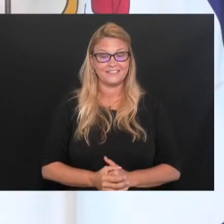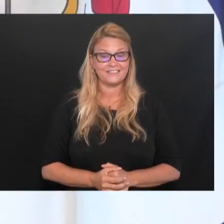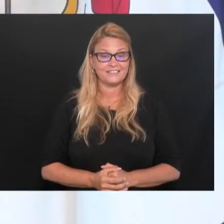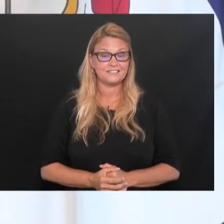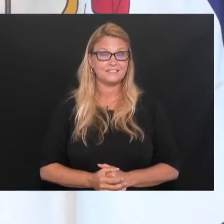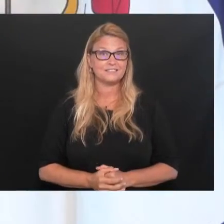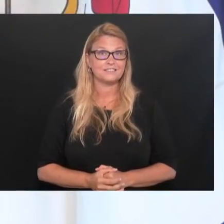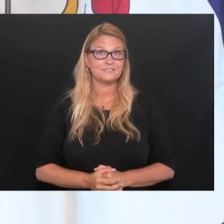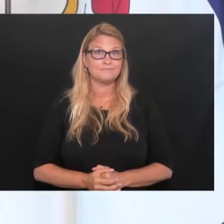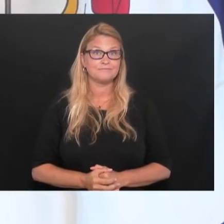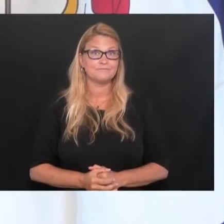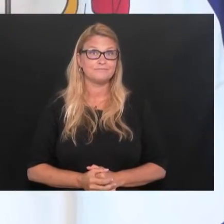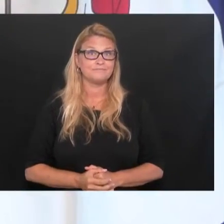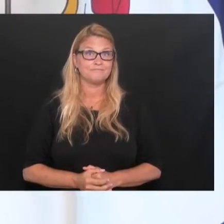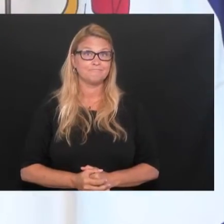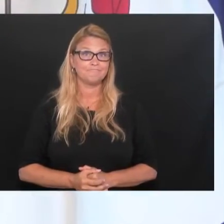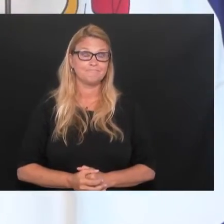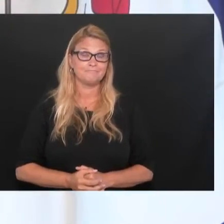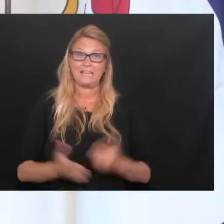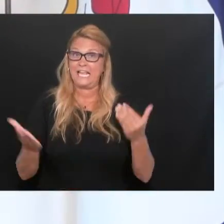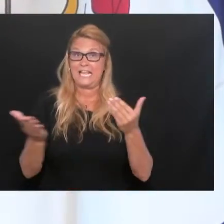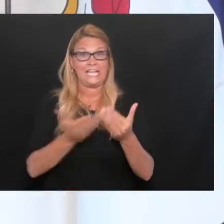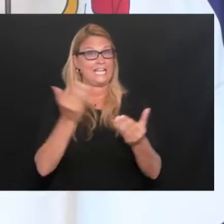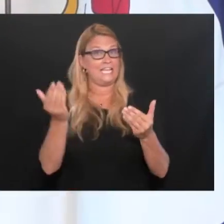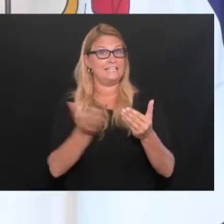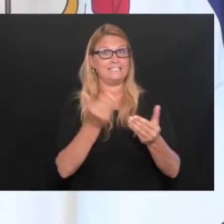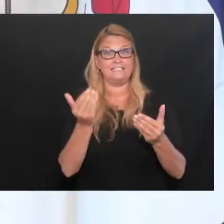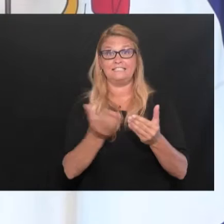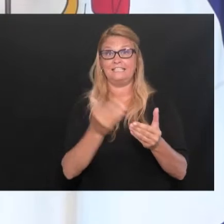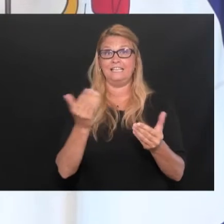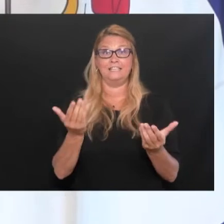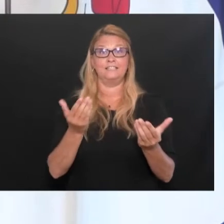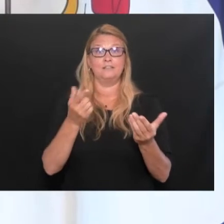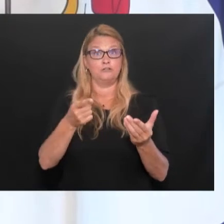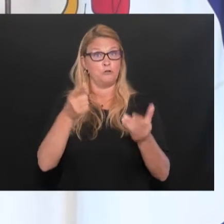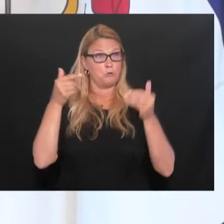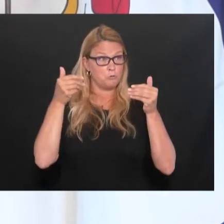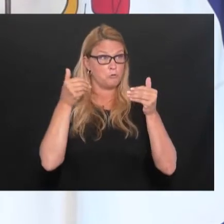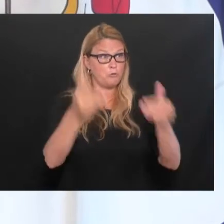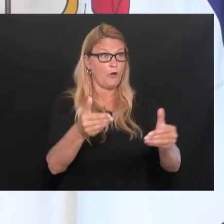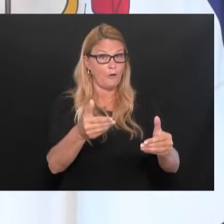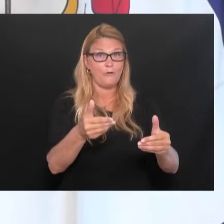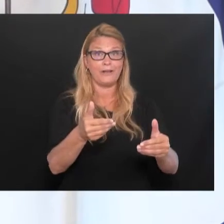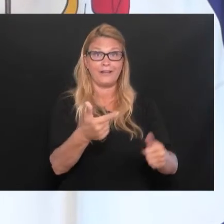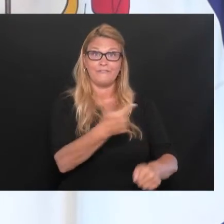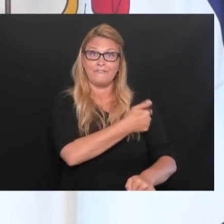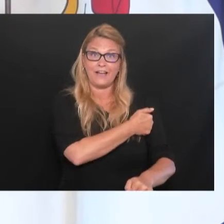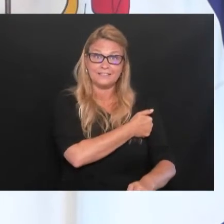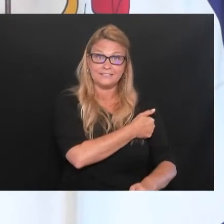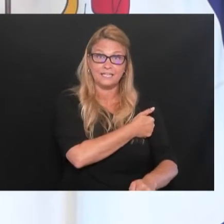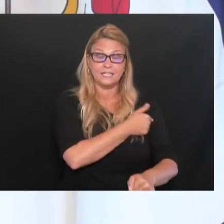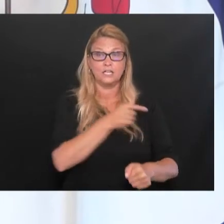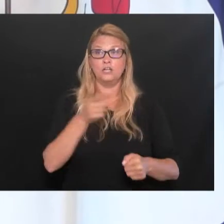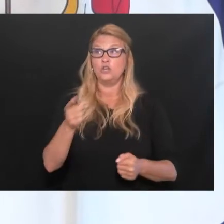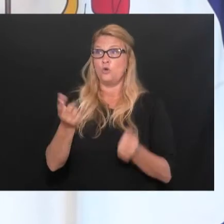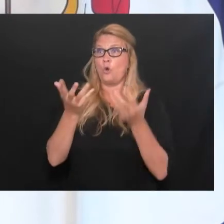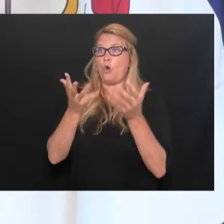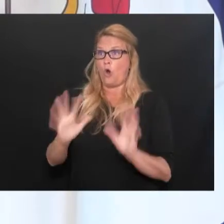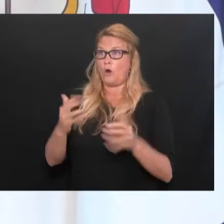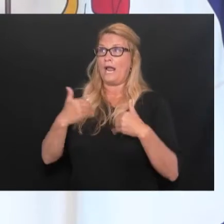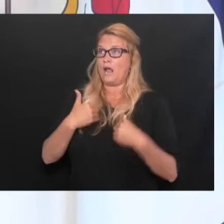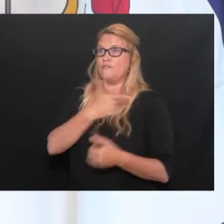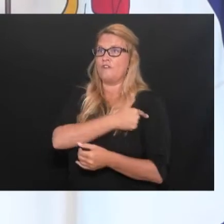all you got to do, all in the world you got to do is go get vaccinated. If you've been vaccinated, all you've got to do is